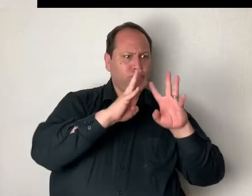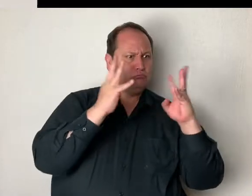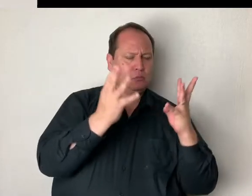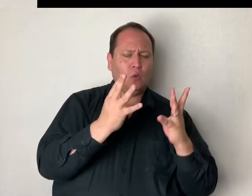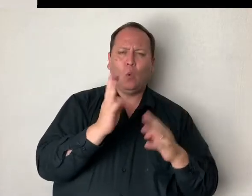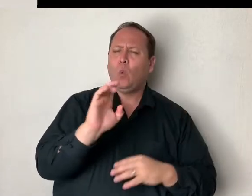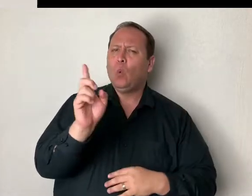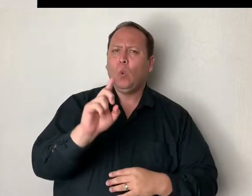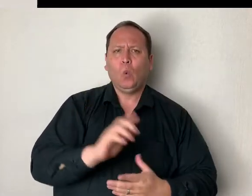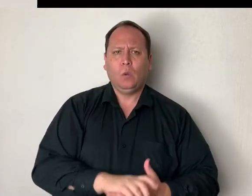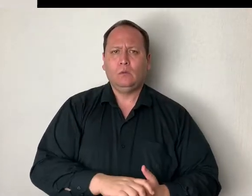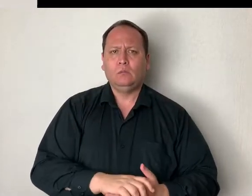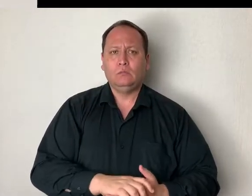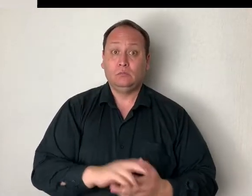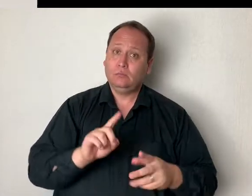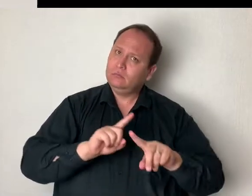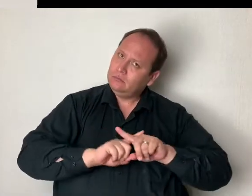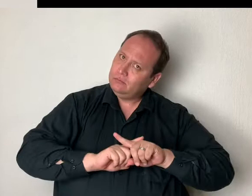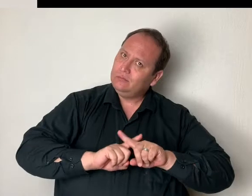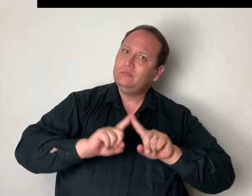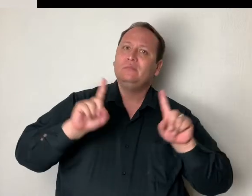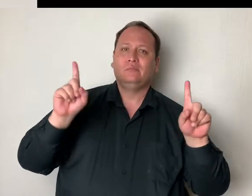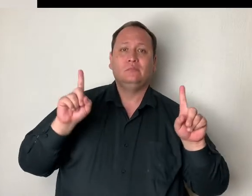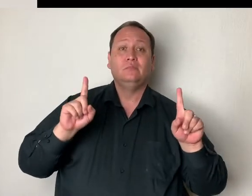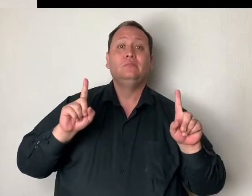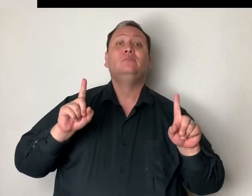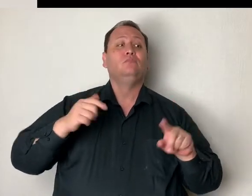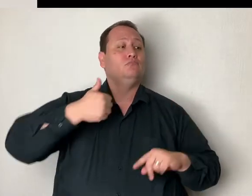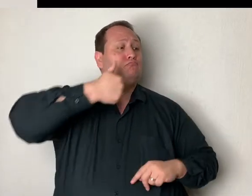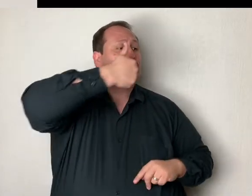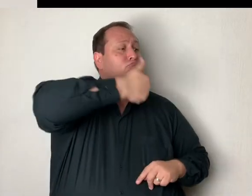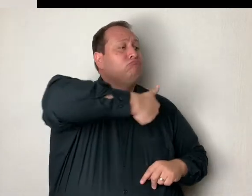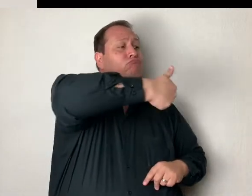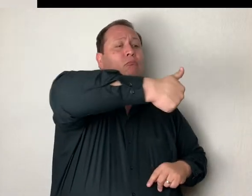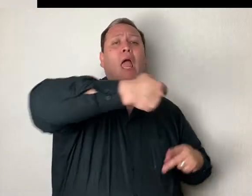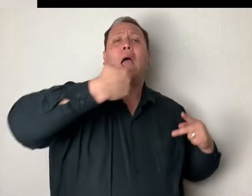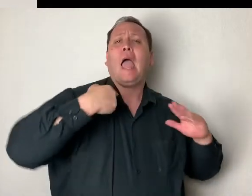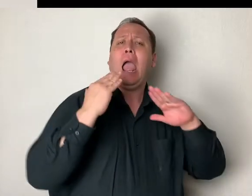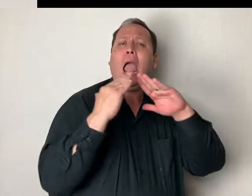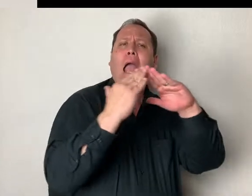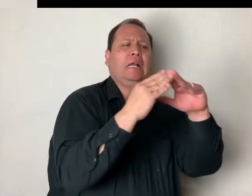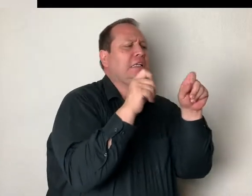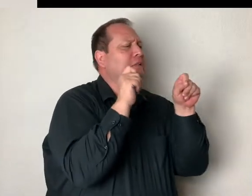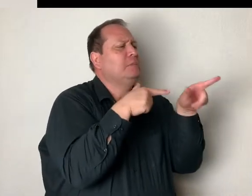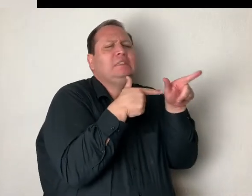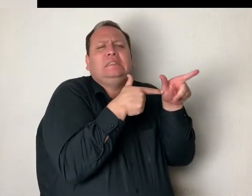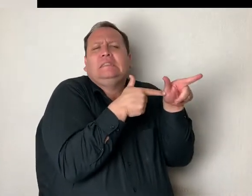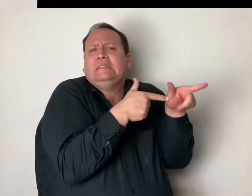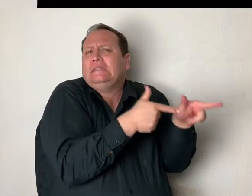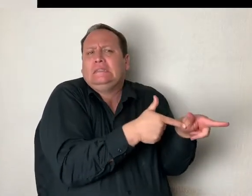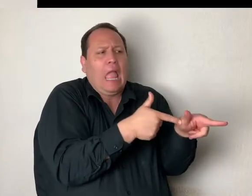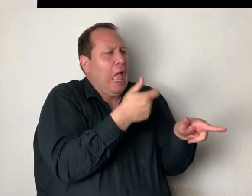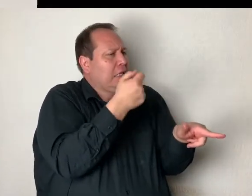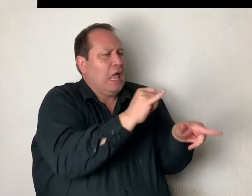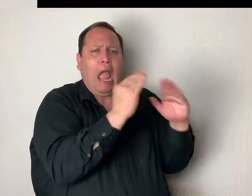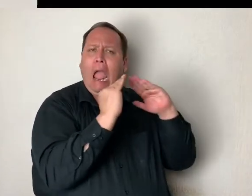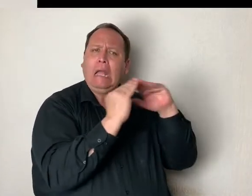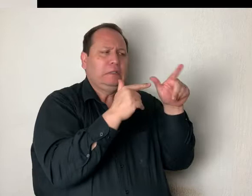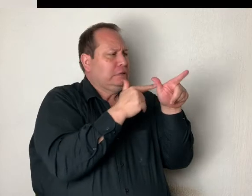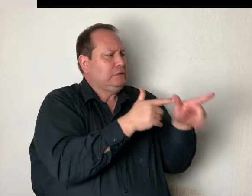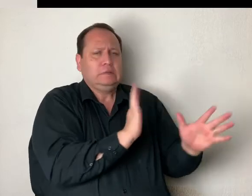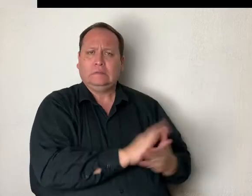opposite. Every one of those residences will remain, and they will remain as residences. Every